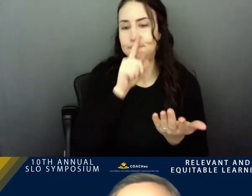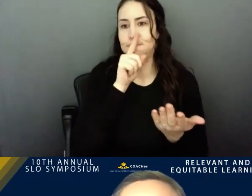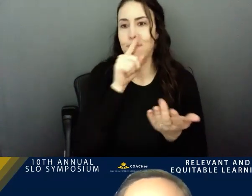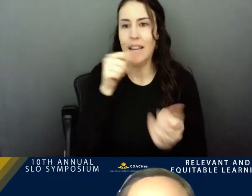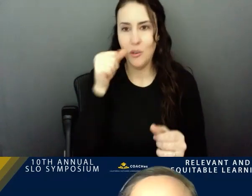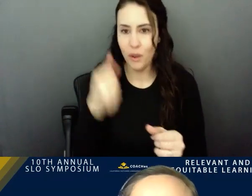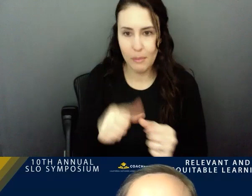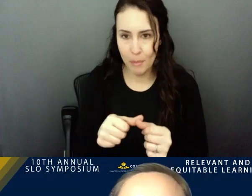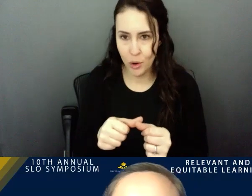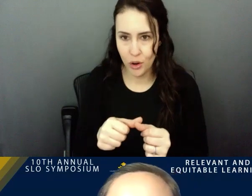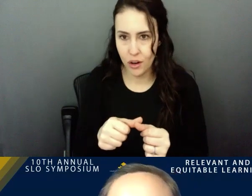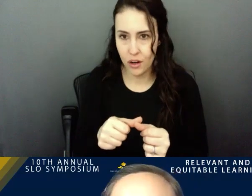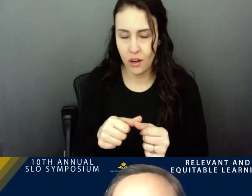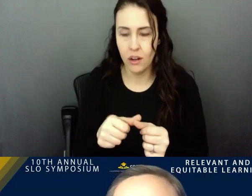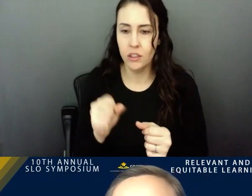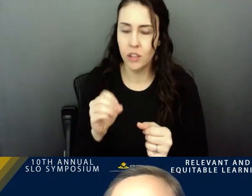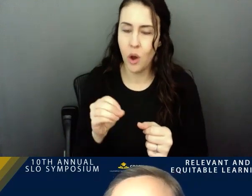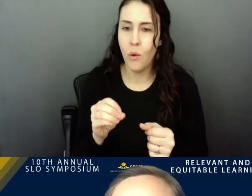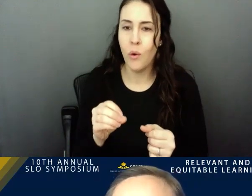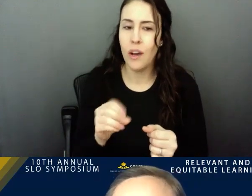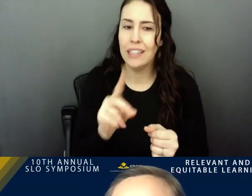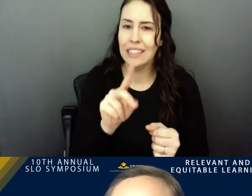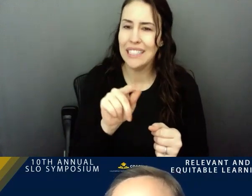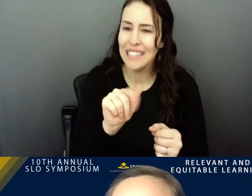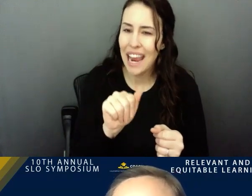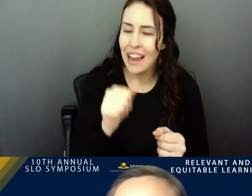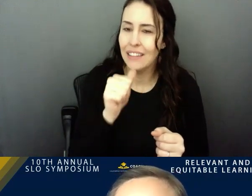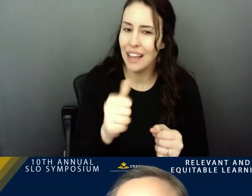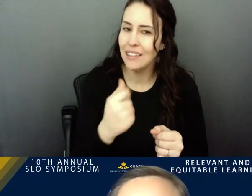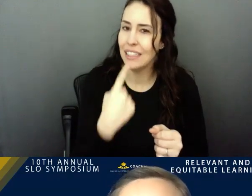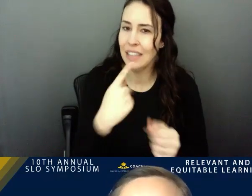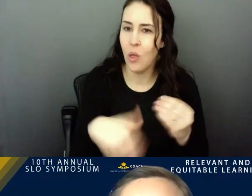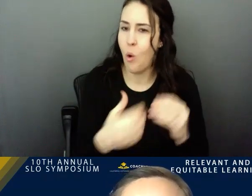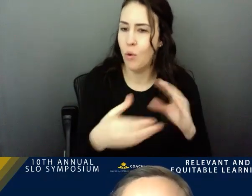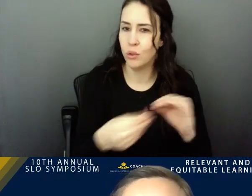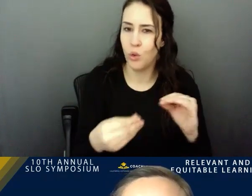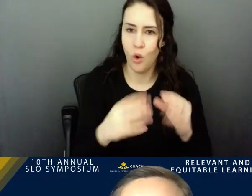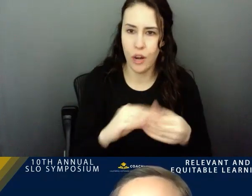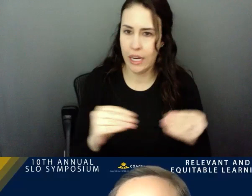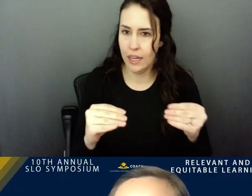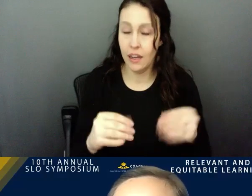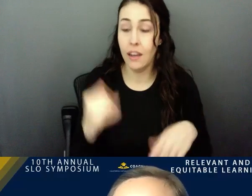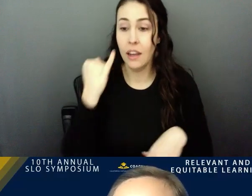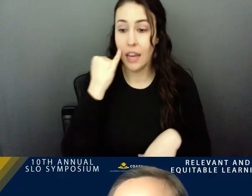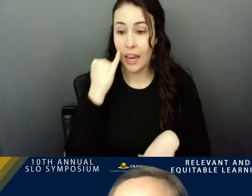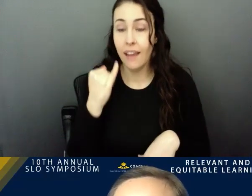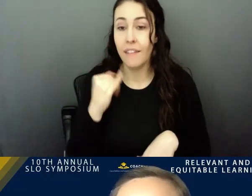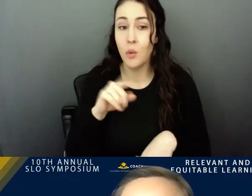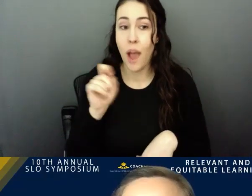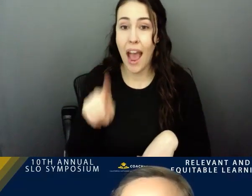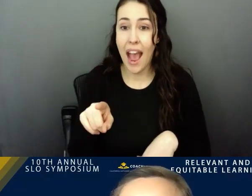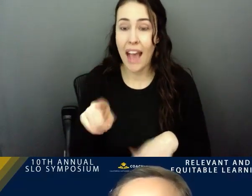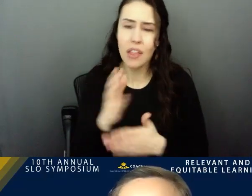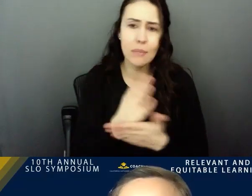really, if you're thinking about how are we serving our students, it's part of it. Because if they start out with a goal and they don't finish,